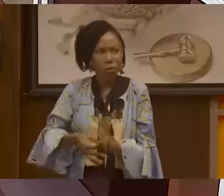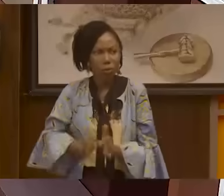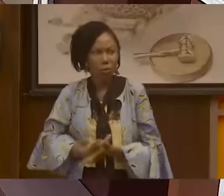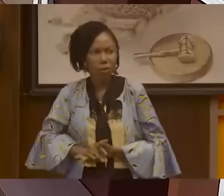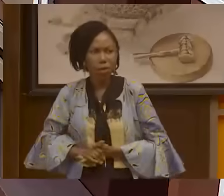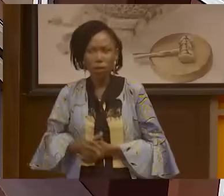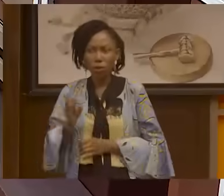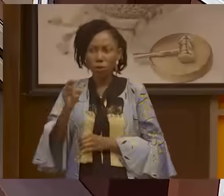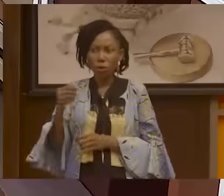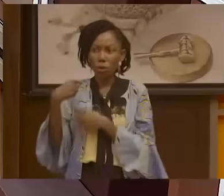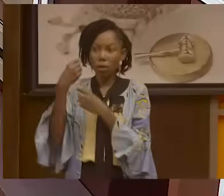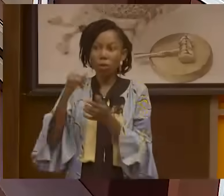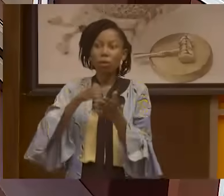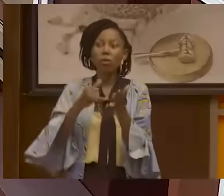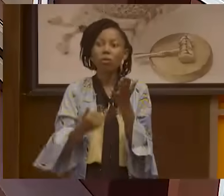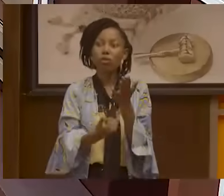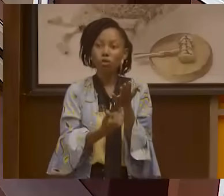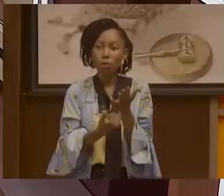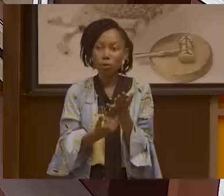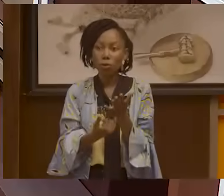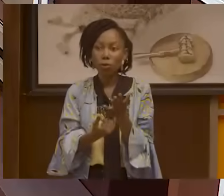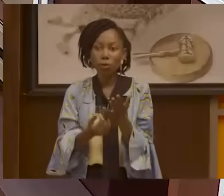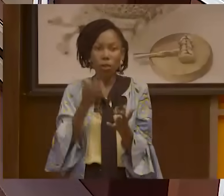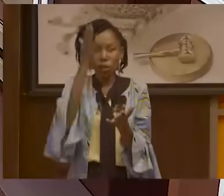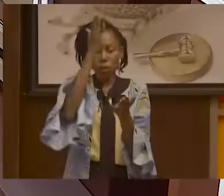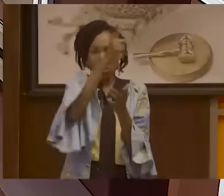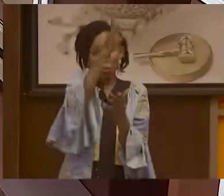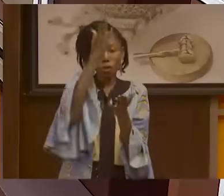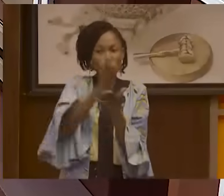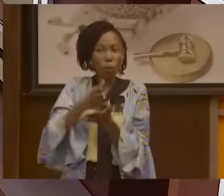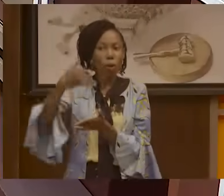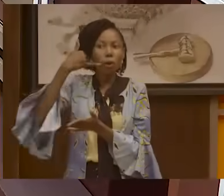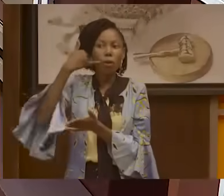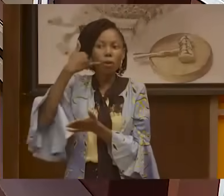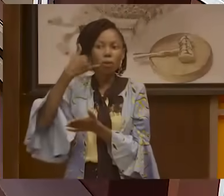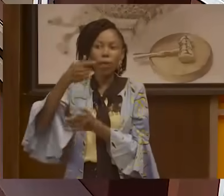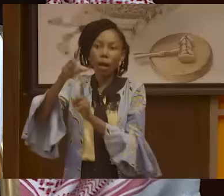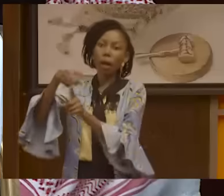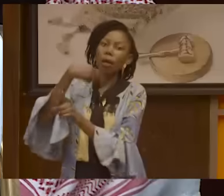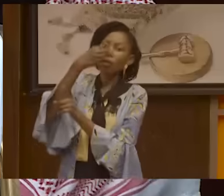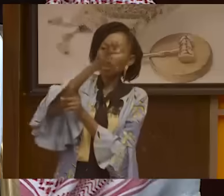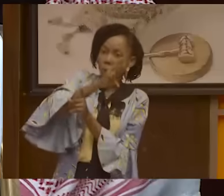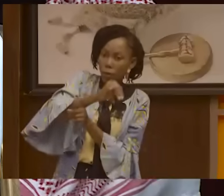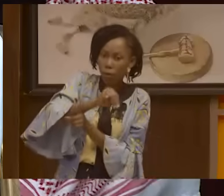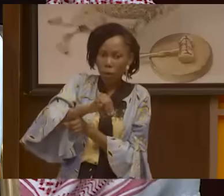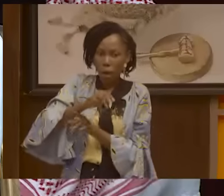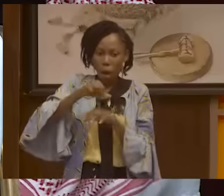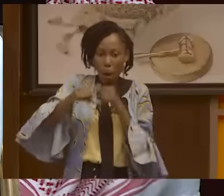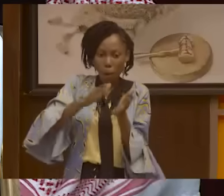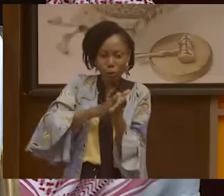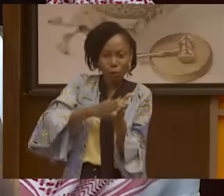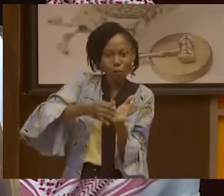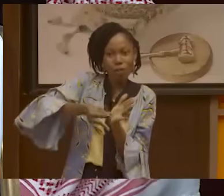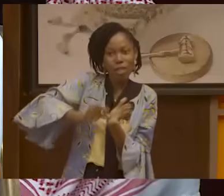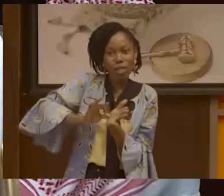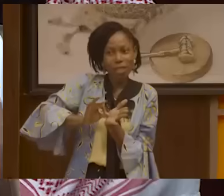between June and now, he has not had. Yeah, he stopped calling at the point. But okay, when I told him, oh yeah, tell your dad about the school fee. Tell your